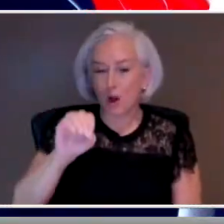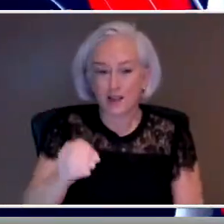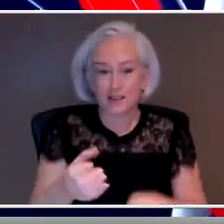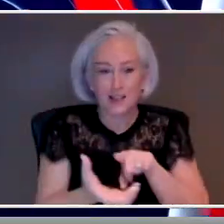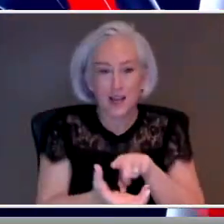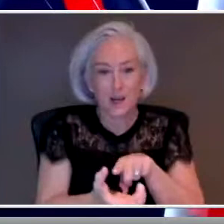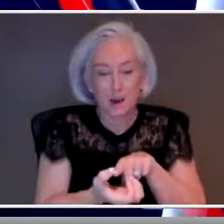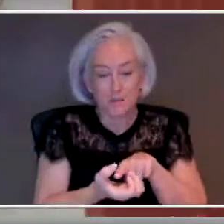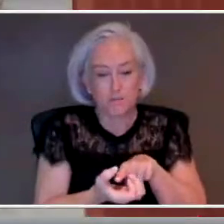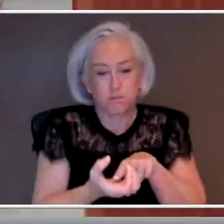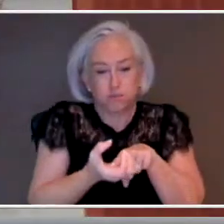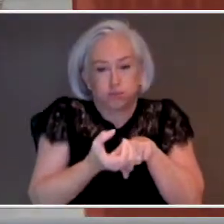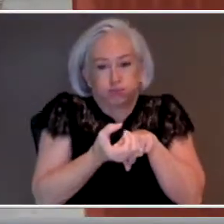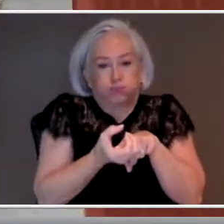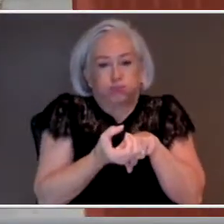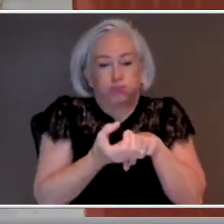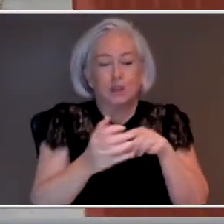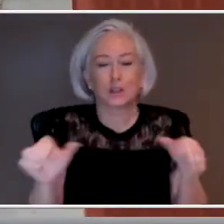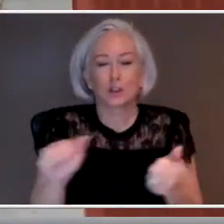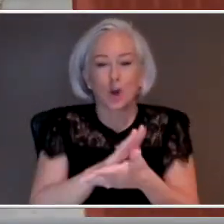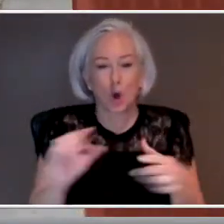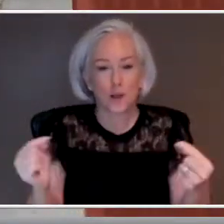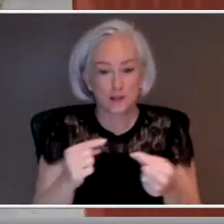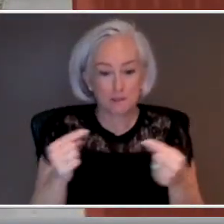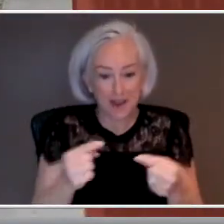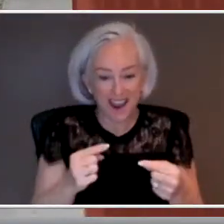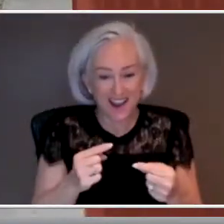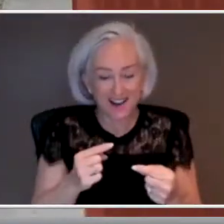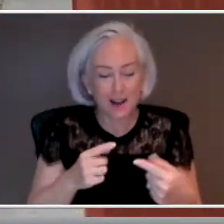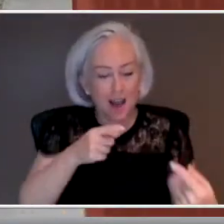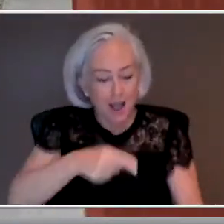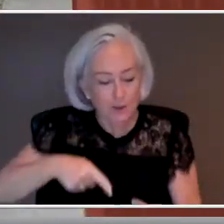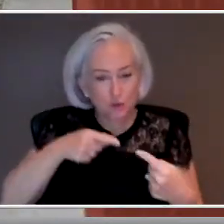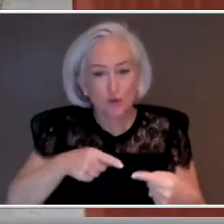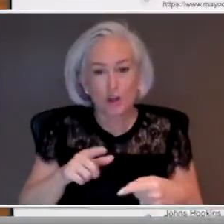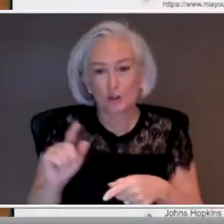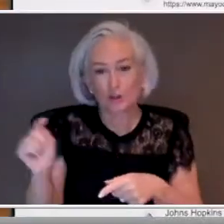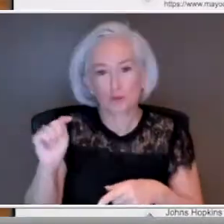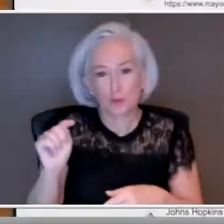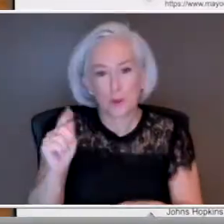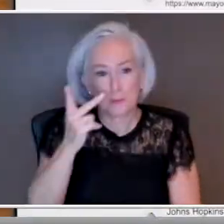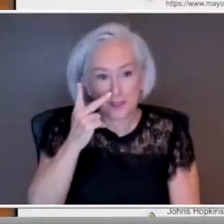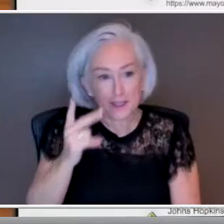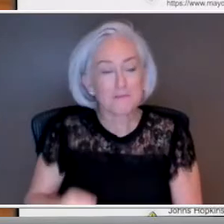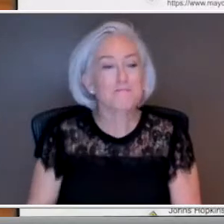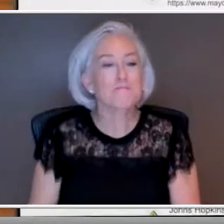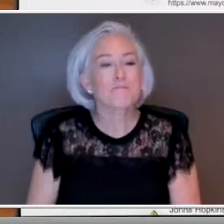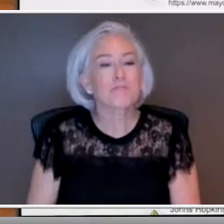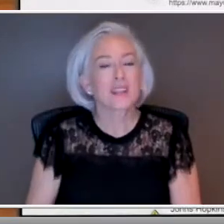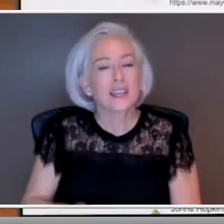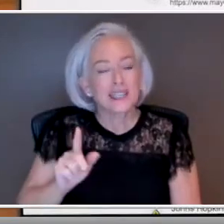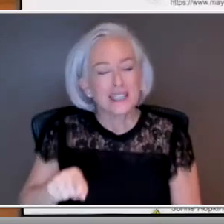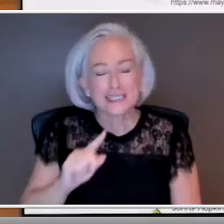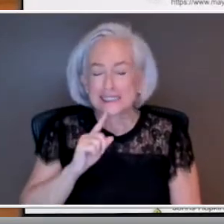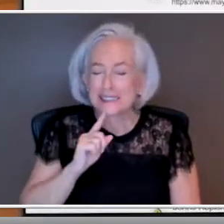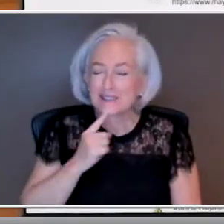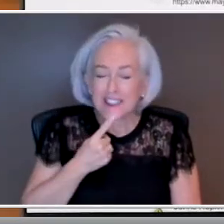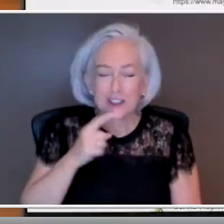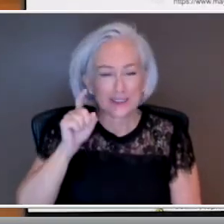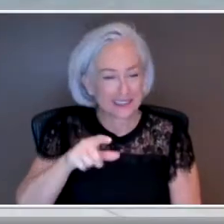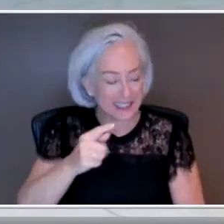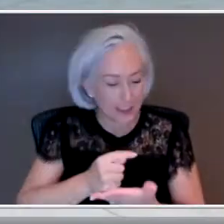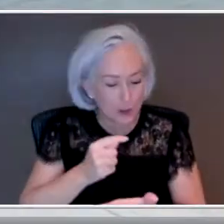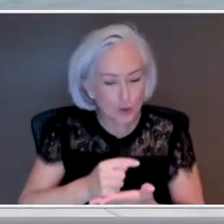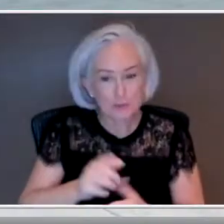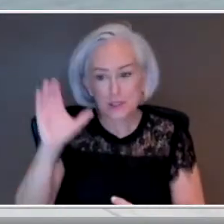difficulty urinating. Ken's case grew so severe, he needed treatment. He searched the internet for answers. I